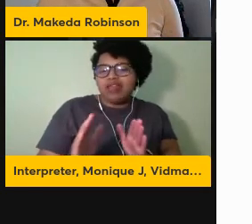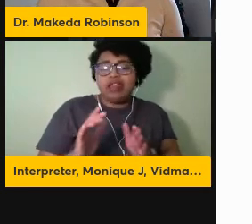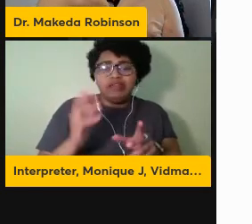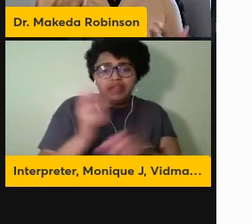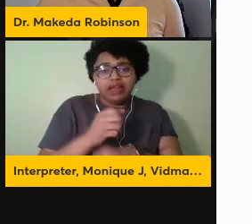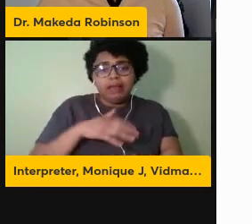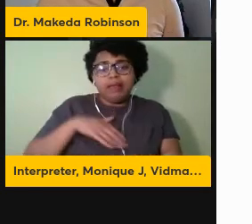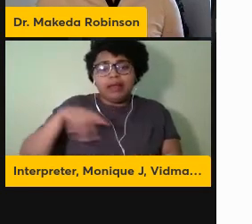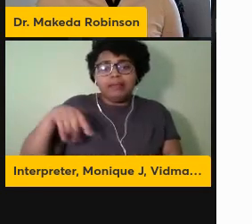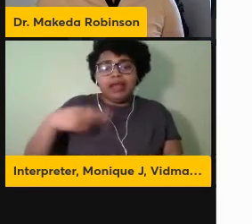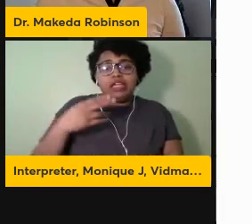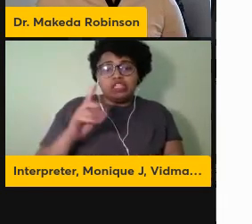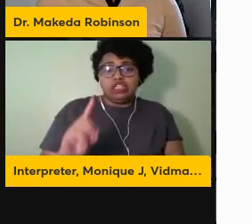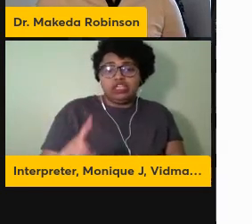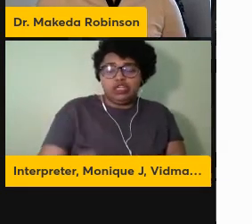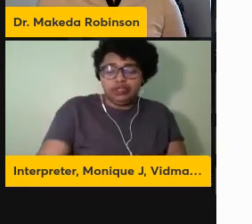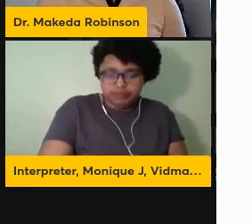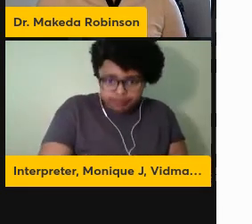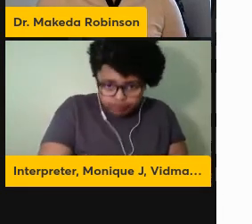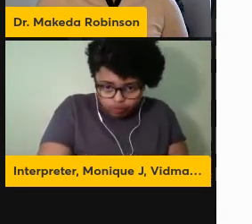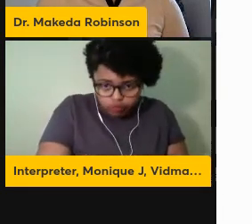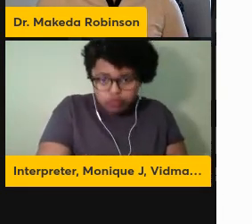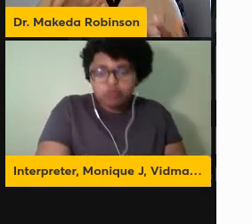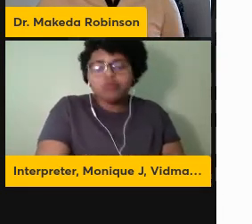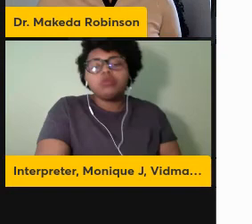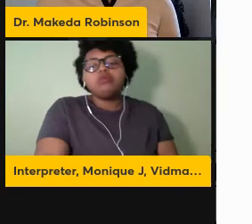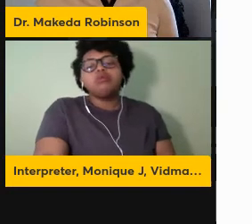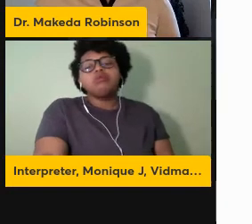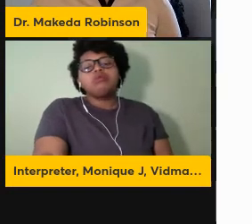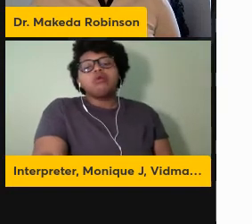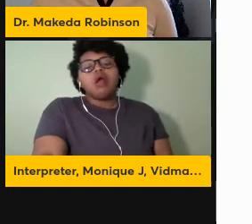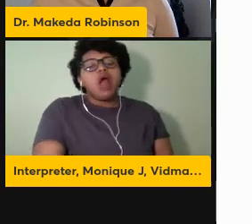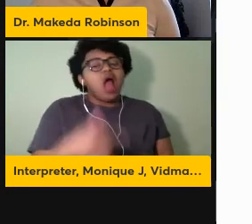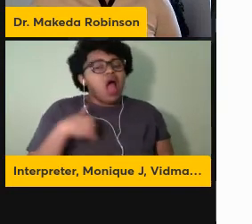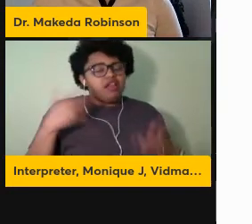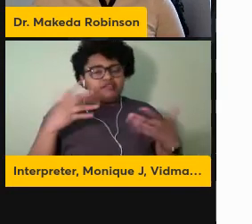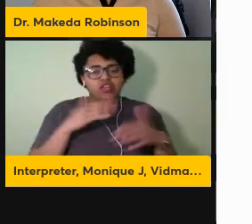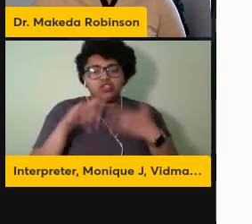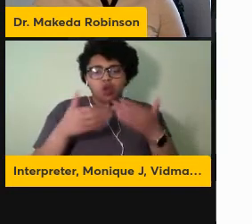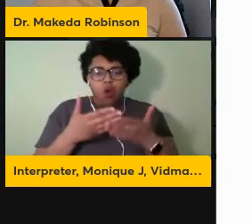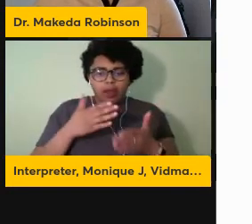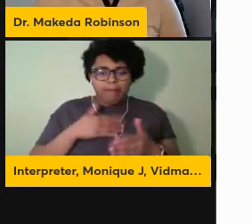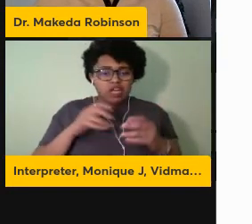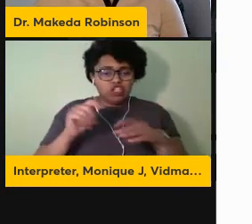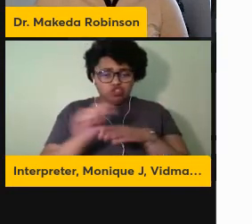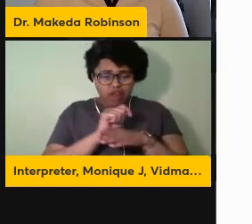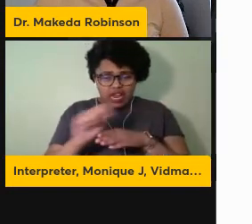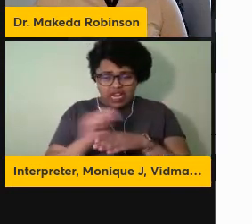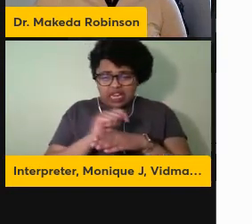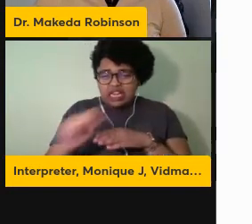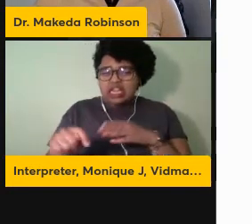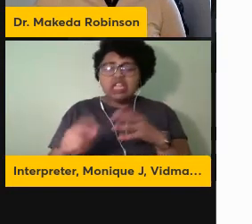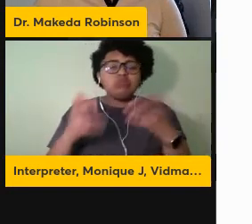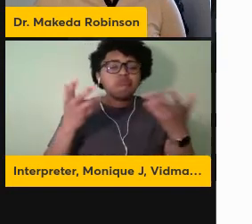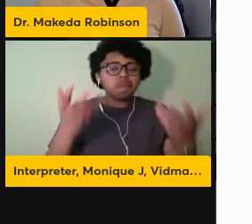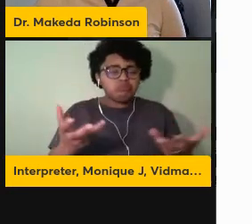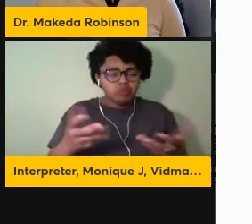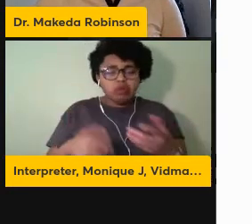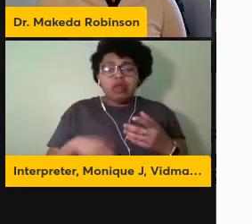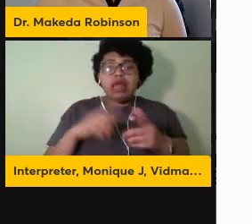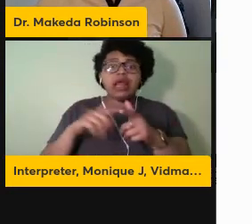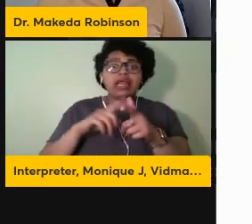training and my infectious disease specialization. And then I started graduate school. So I started my PhD